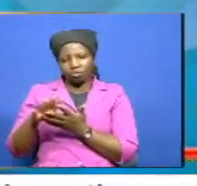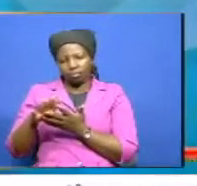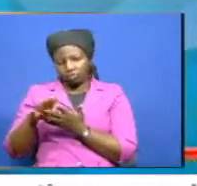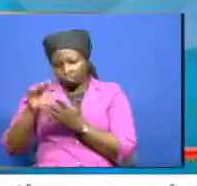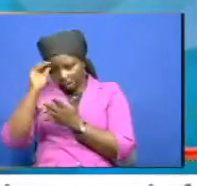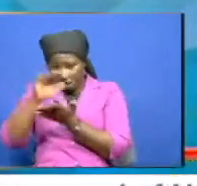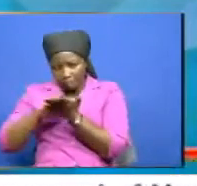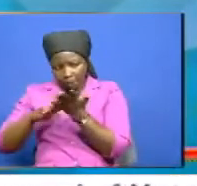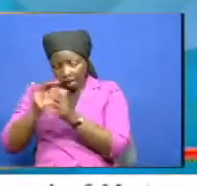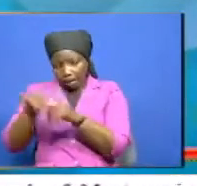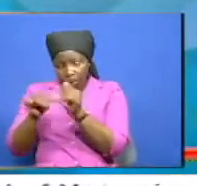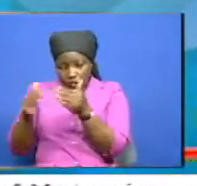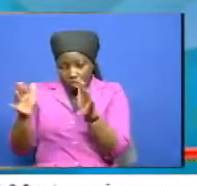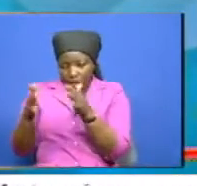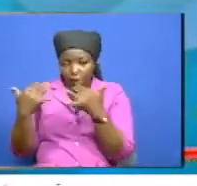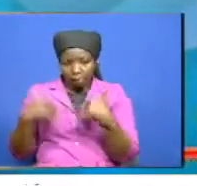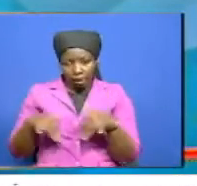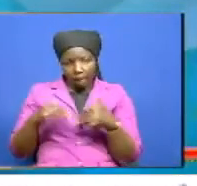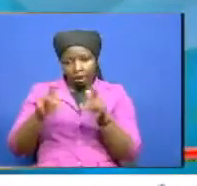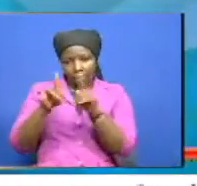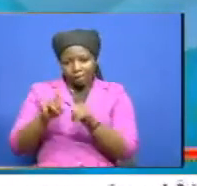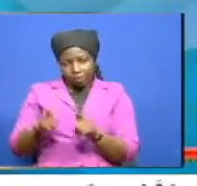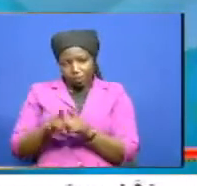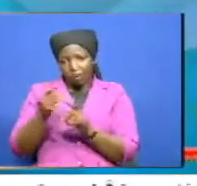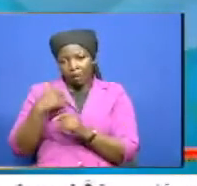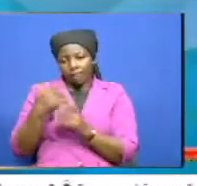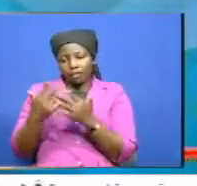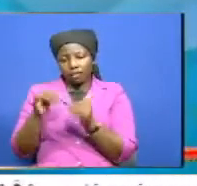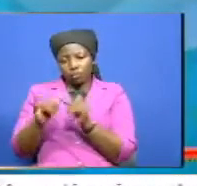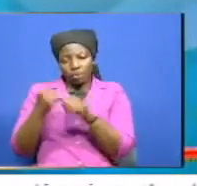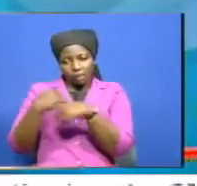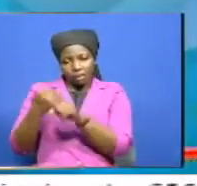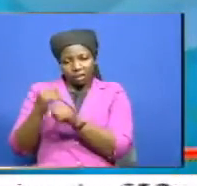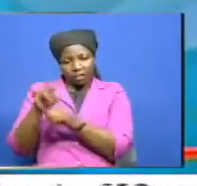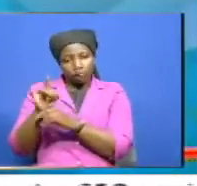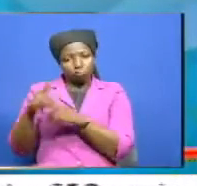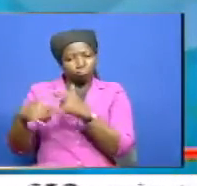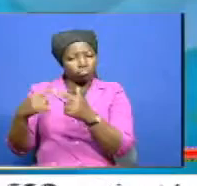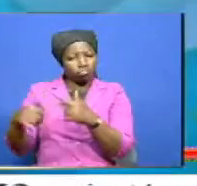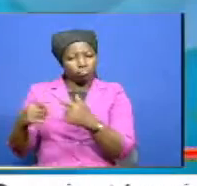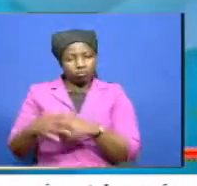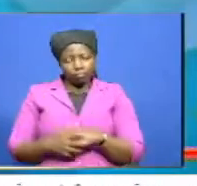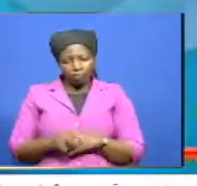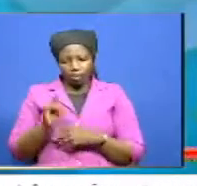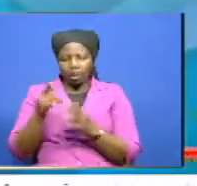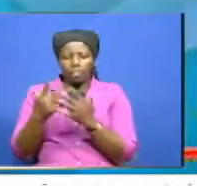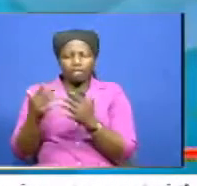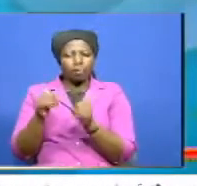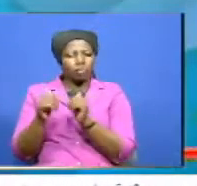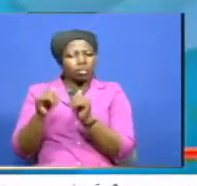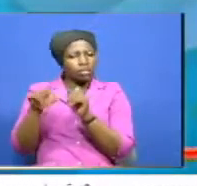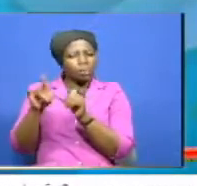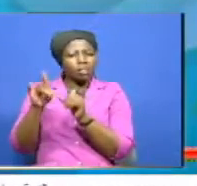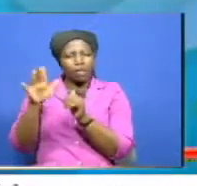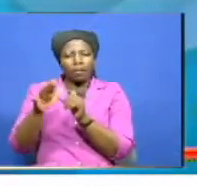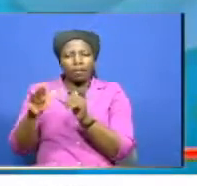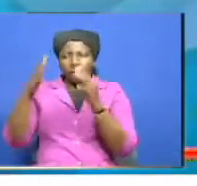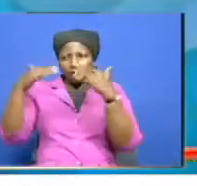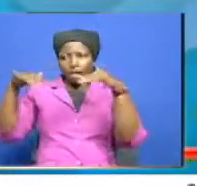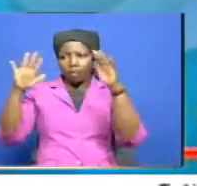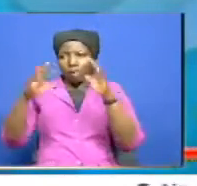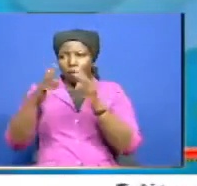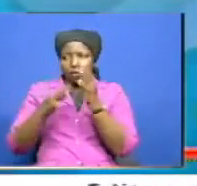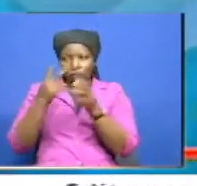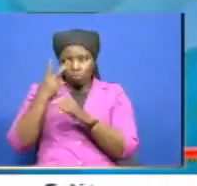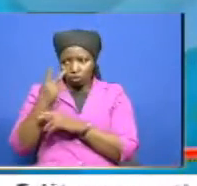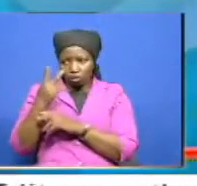terms of open play, they're also one of those teams that keep the ball alive and take the opportunities when they're going. And it's one of those teams that never give up. If you see how they're playing, they never, never give